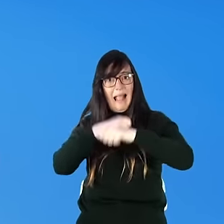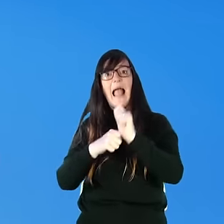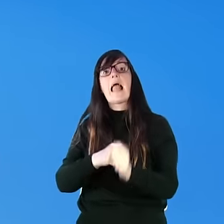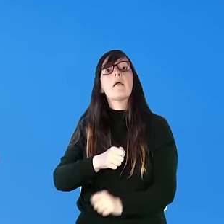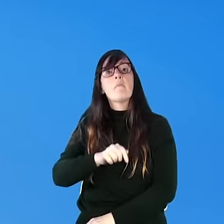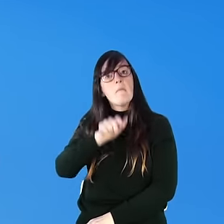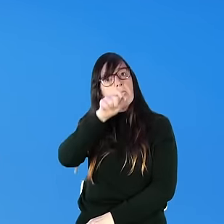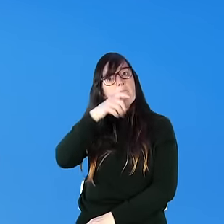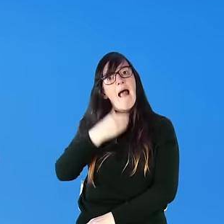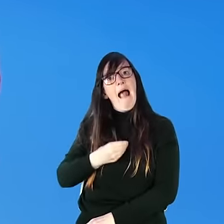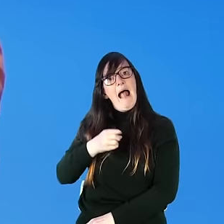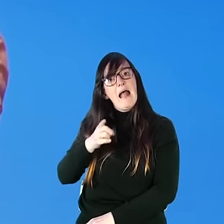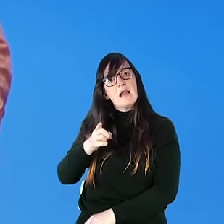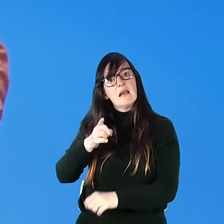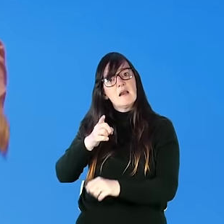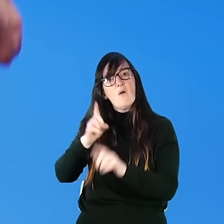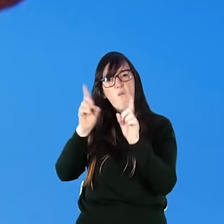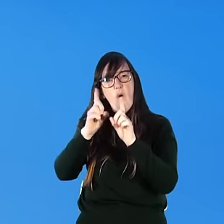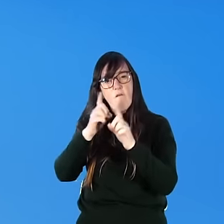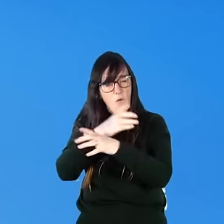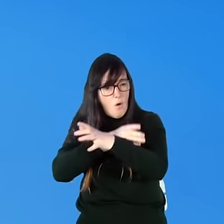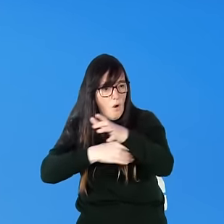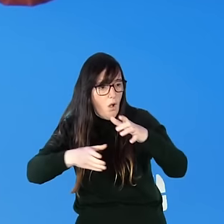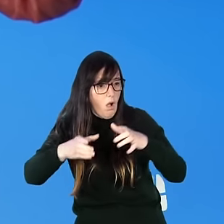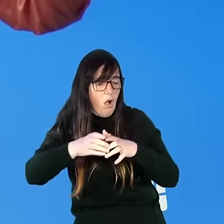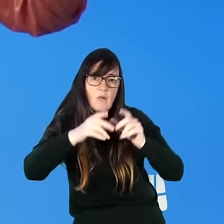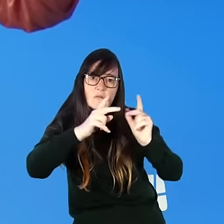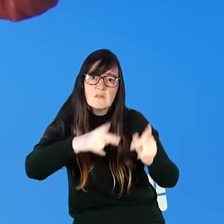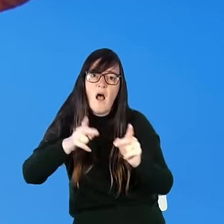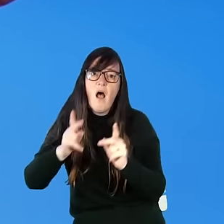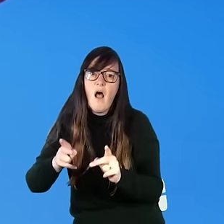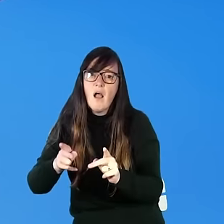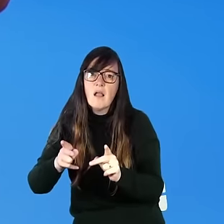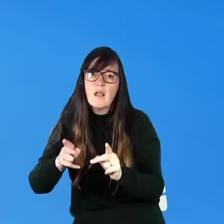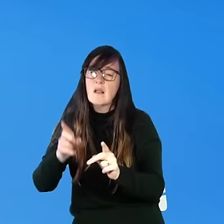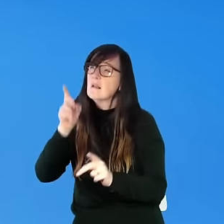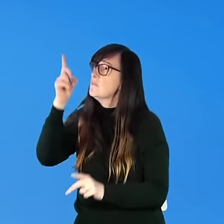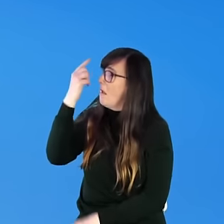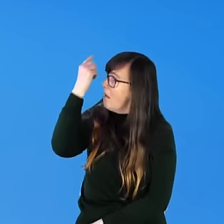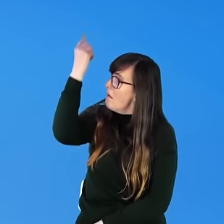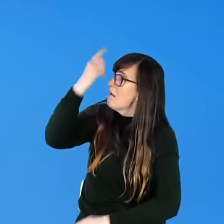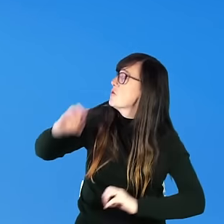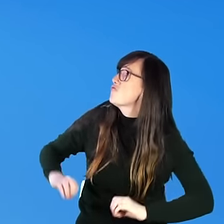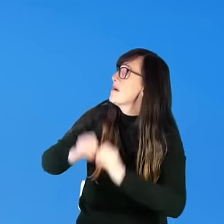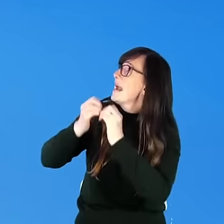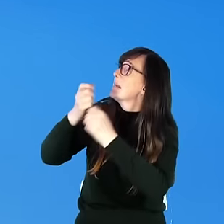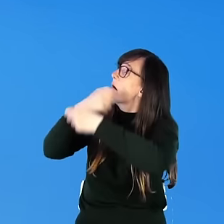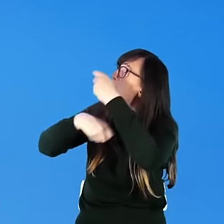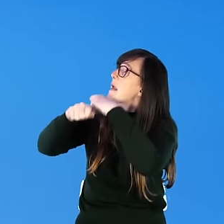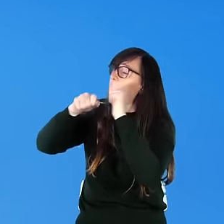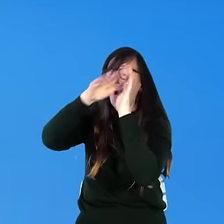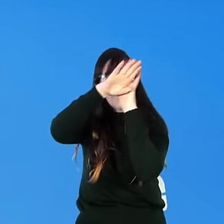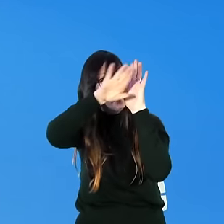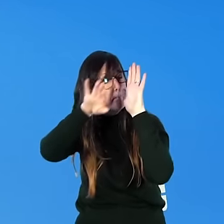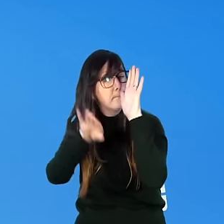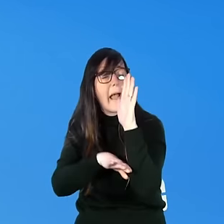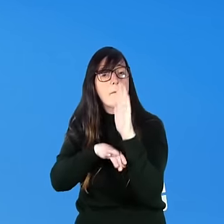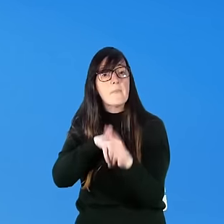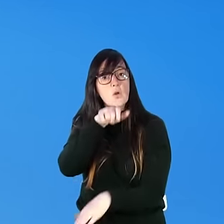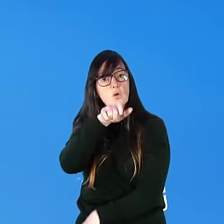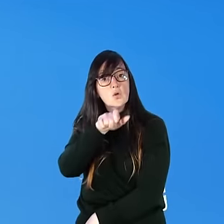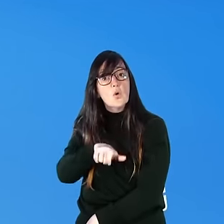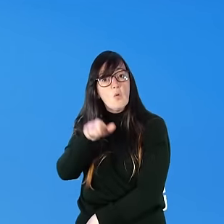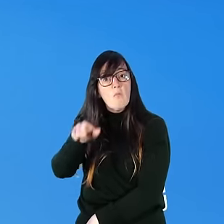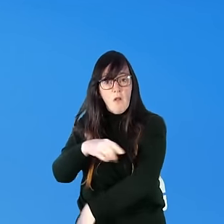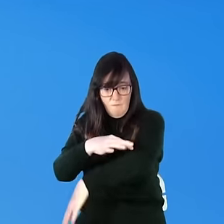women. And that the Creator himself should take on human flesh propels the dignity